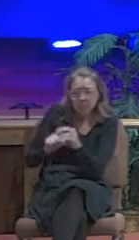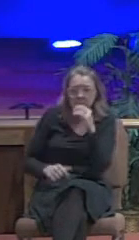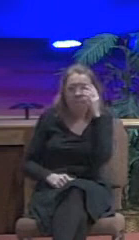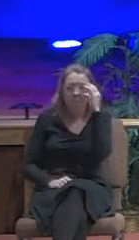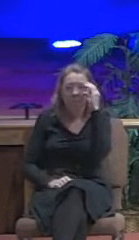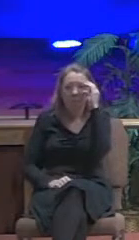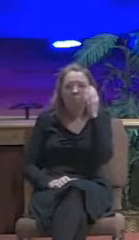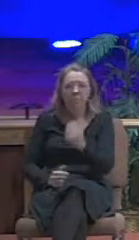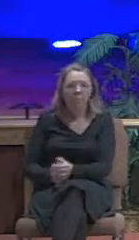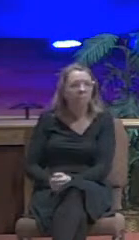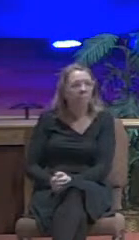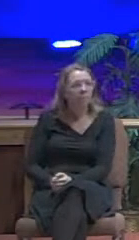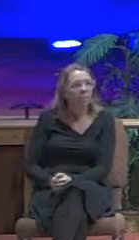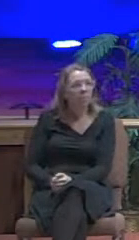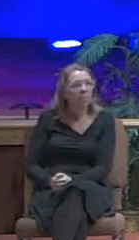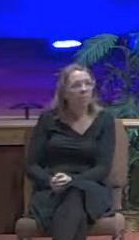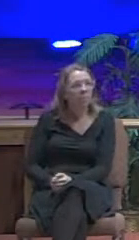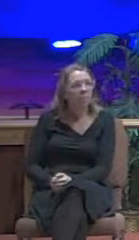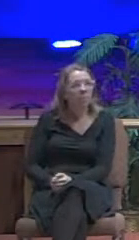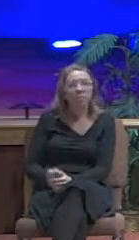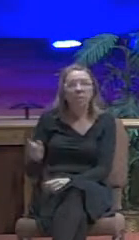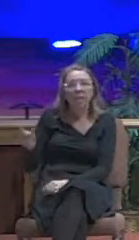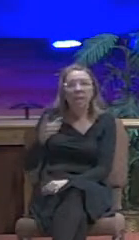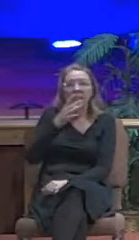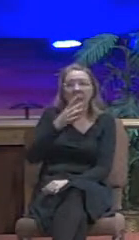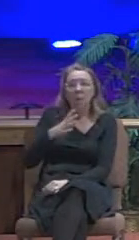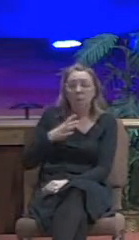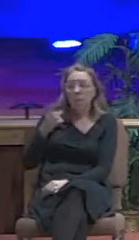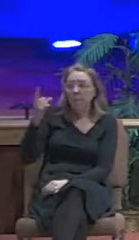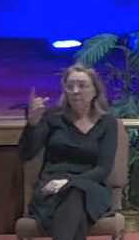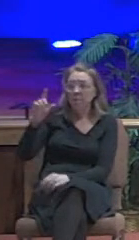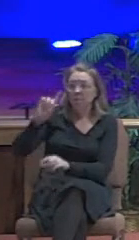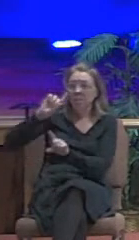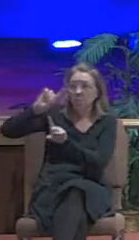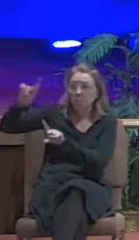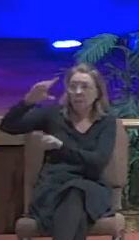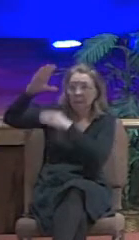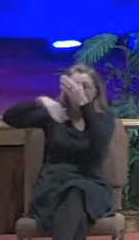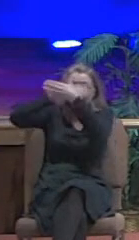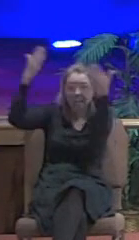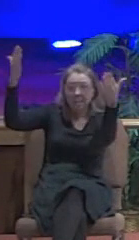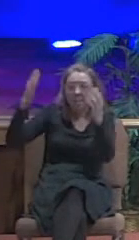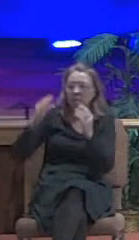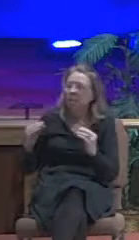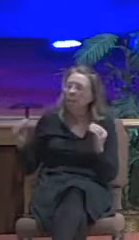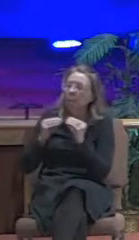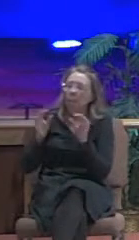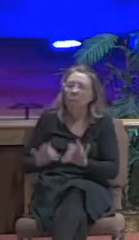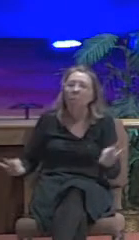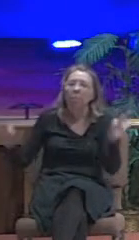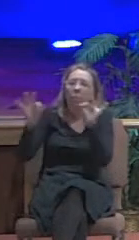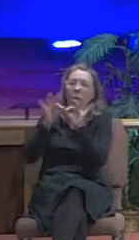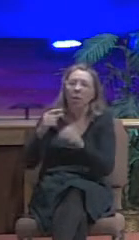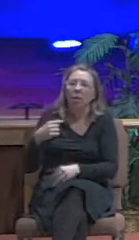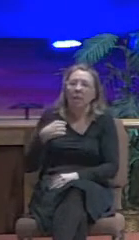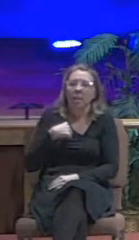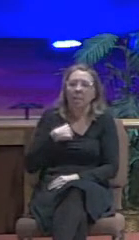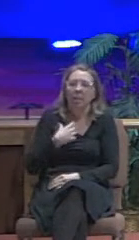Is Cheryl being in heaven is more important than me getting all my dishes done at home?